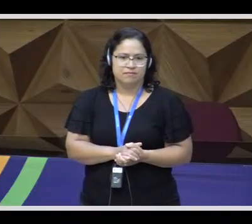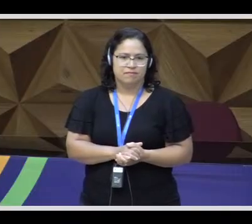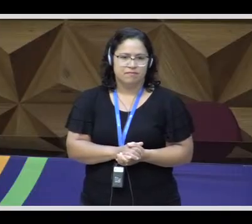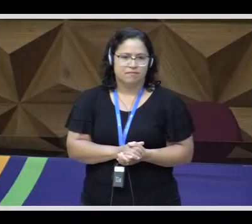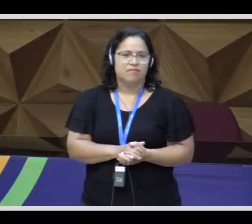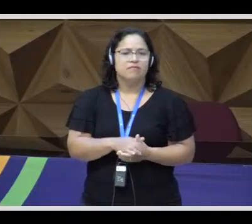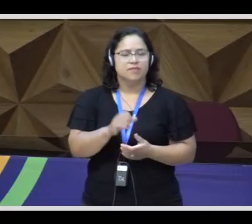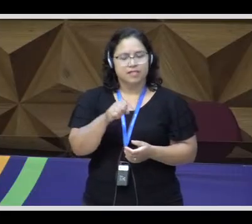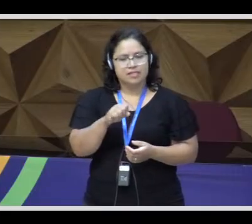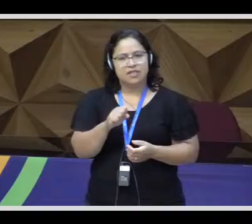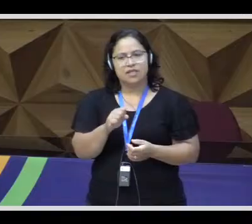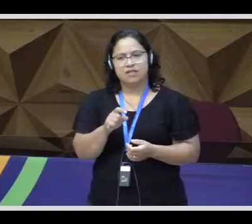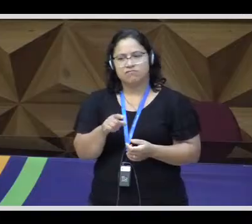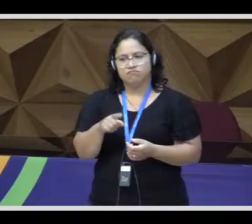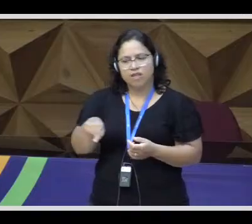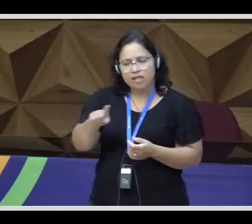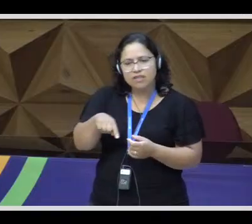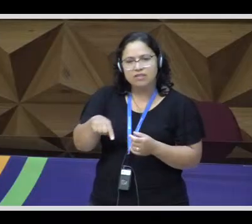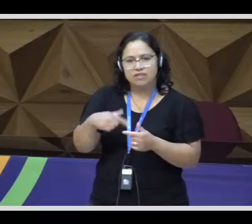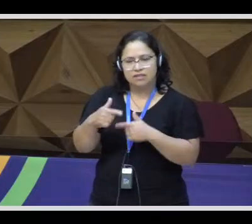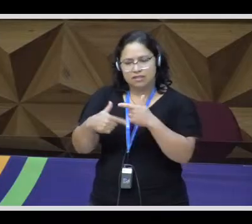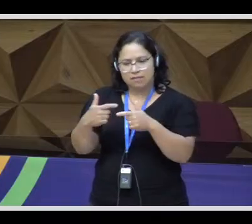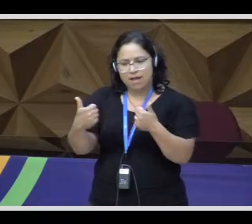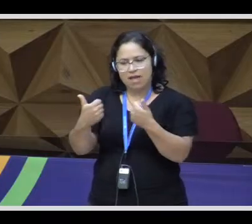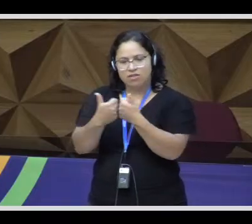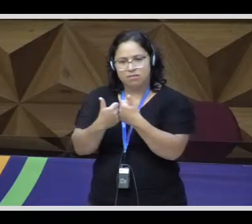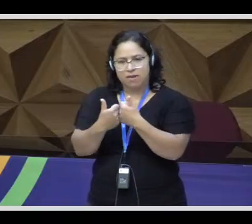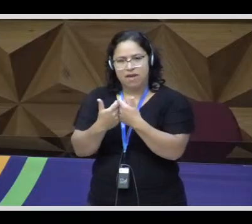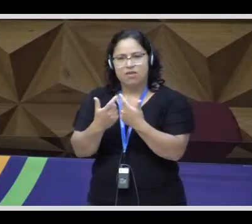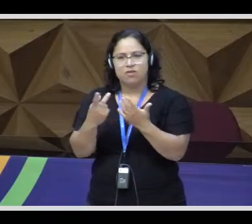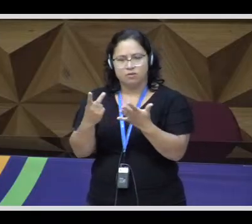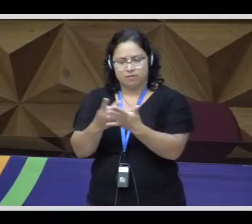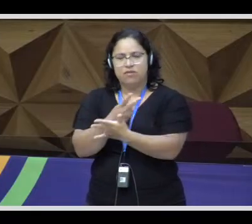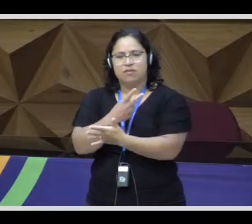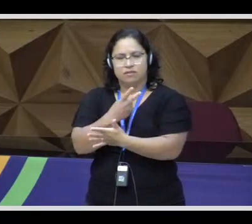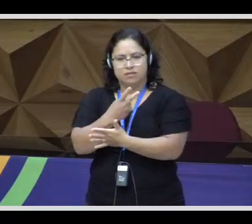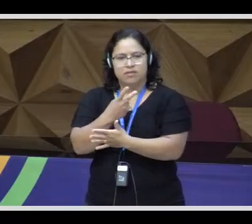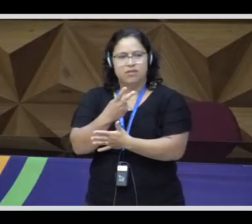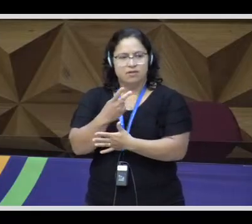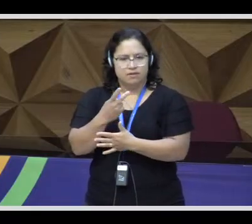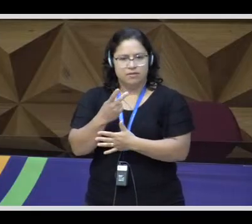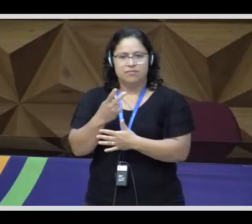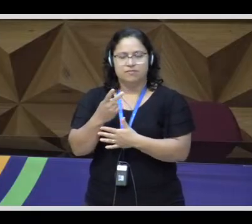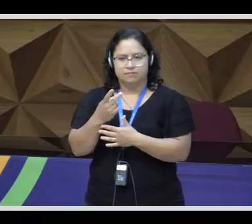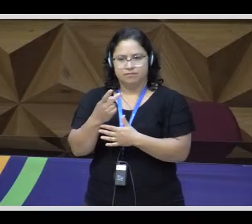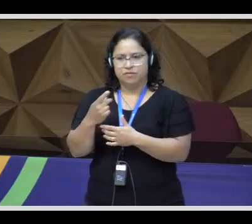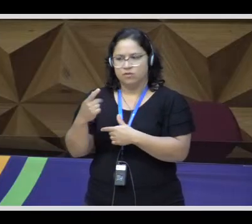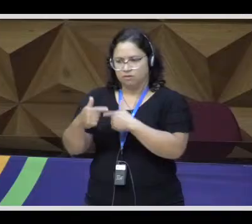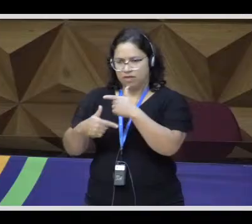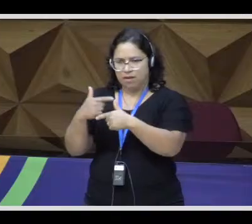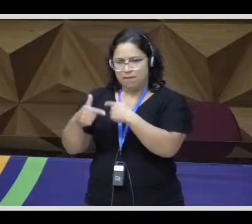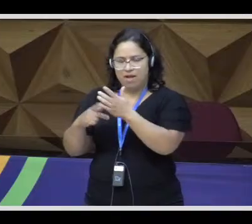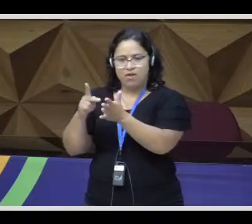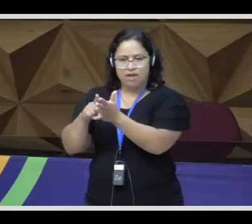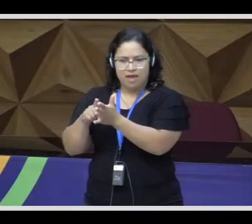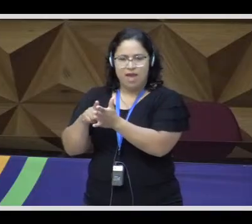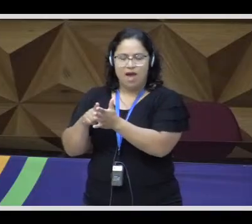big scandal. It was because besides then the real work they did, the main problem was that